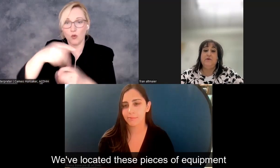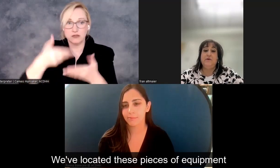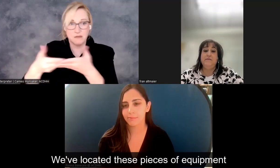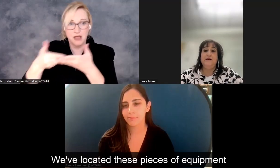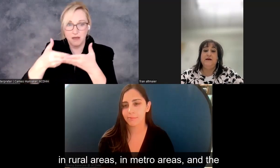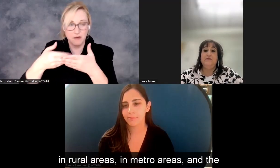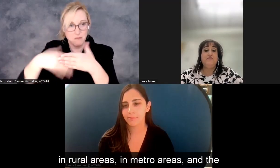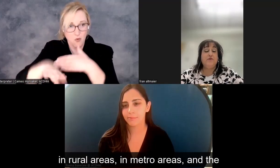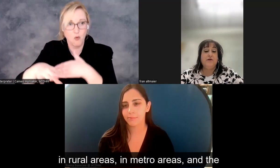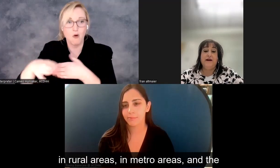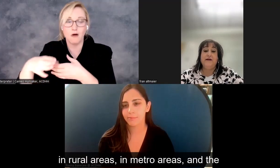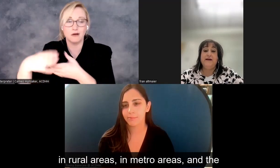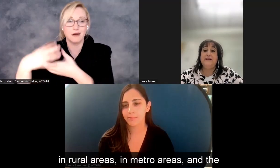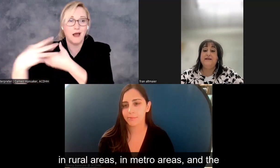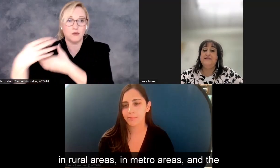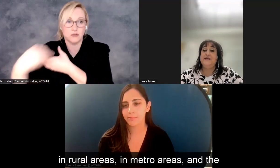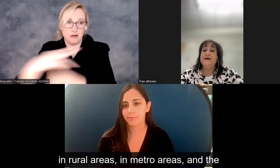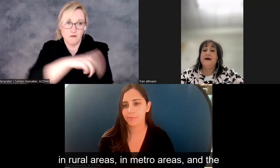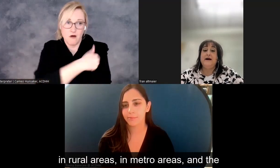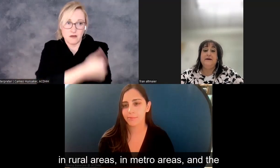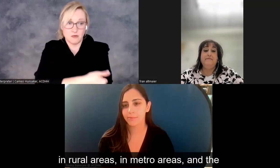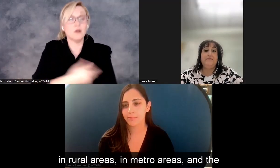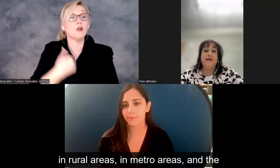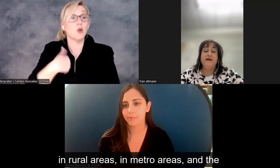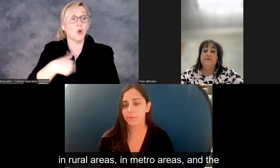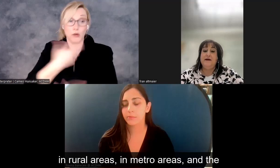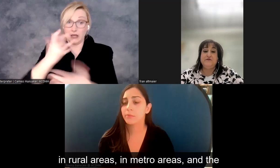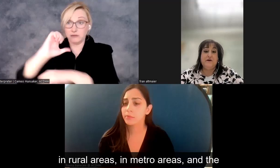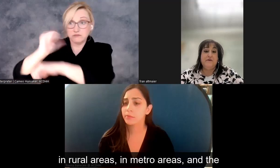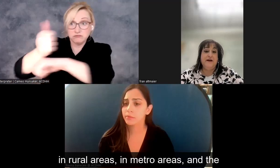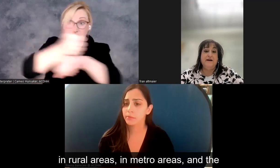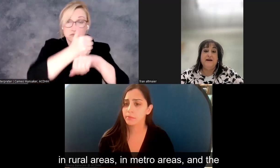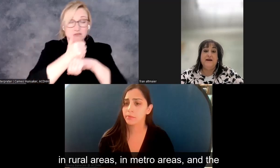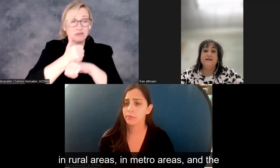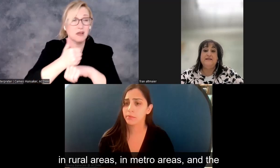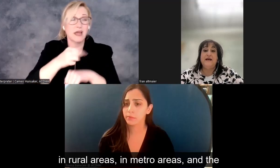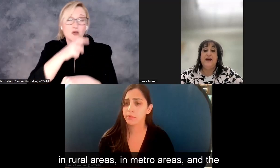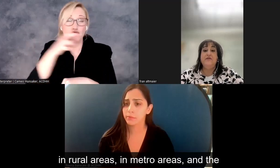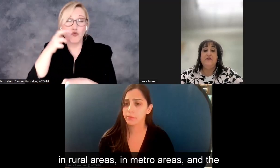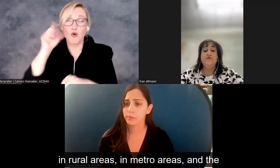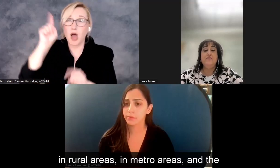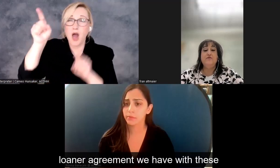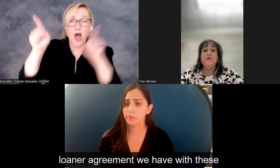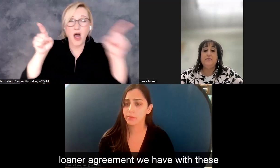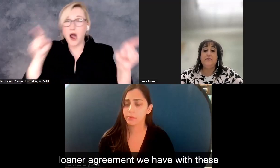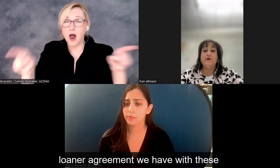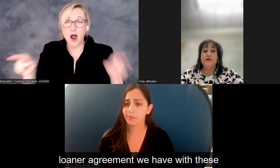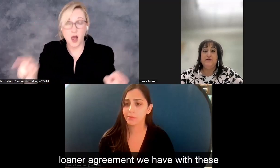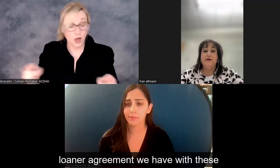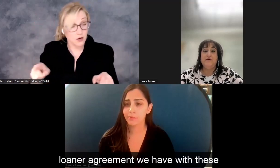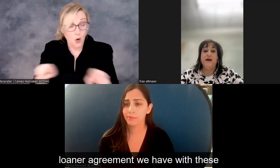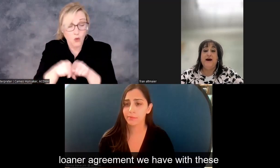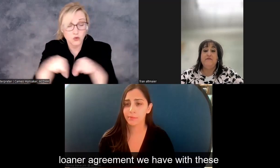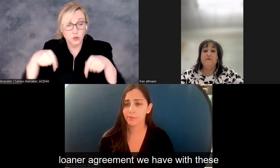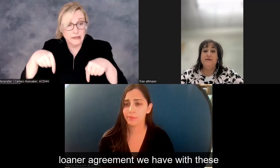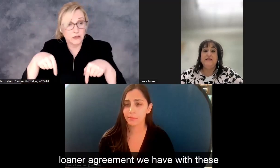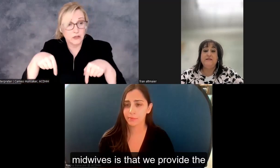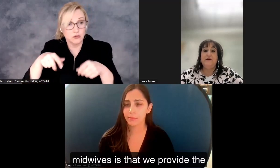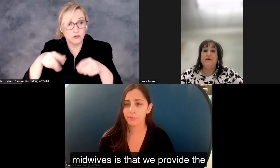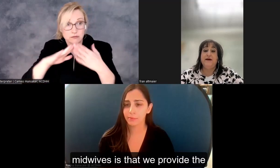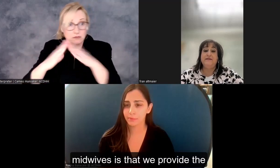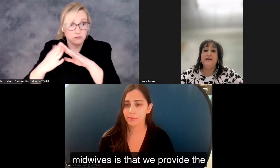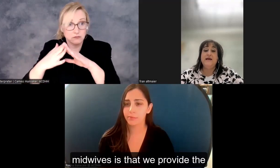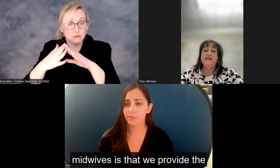pieces of equipment in rural areas, in metro areas, and the loaner agreement we have with